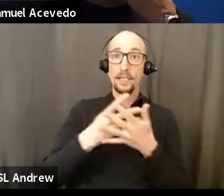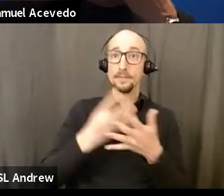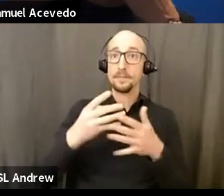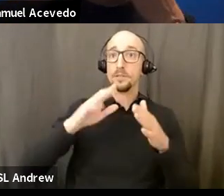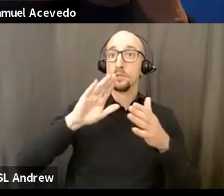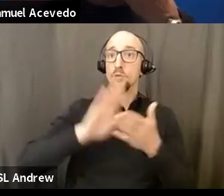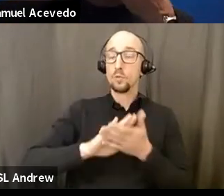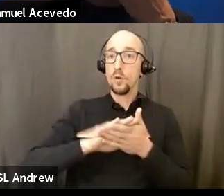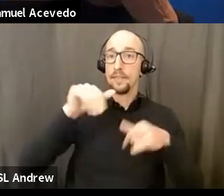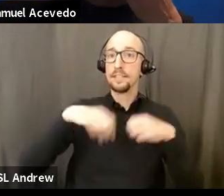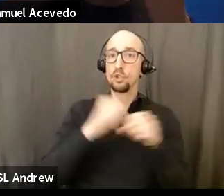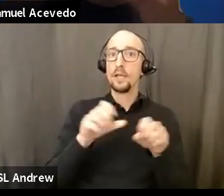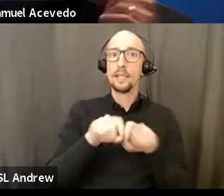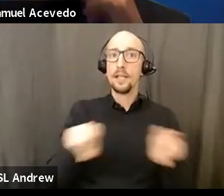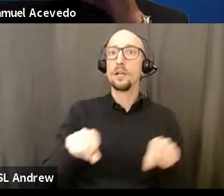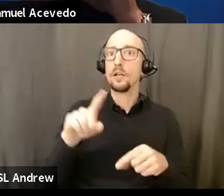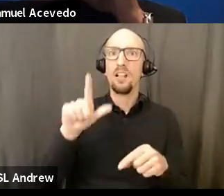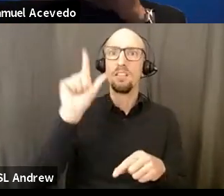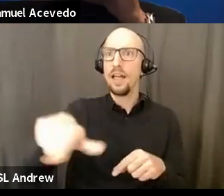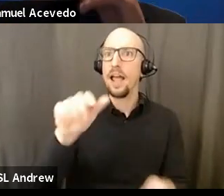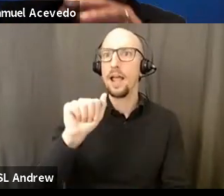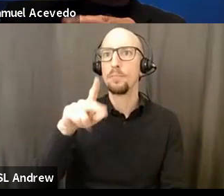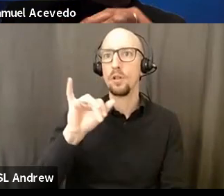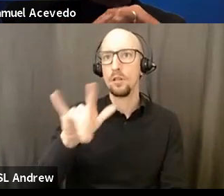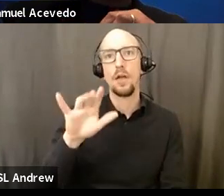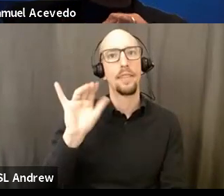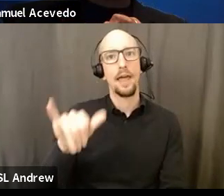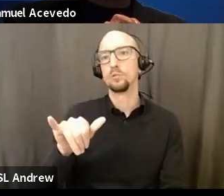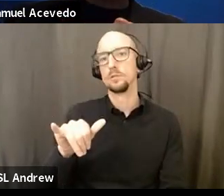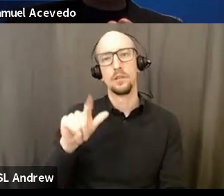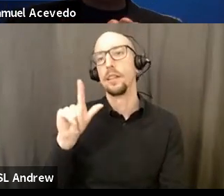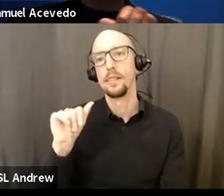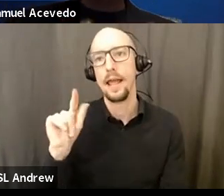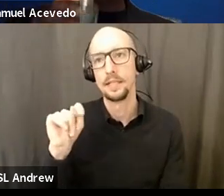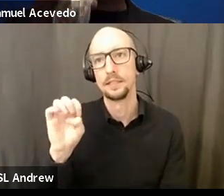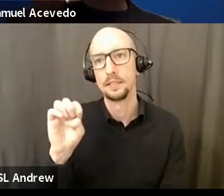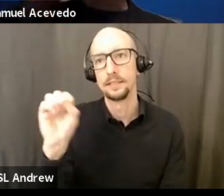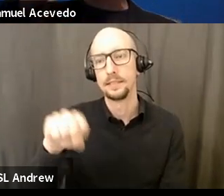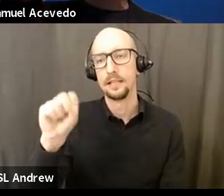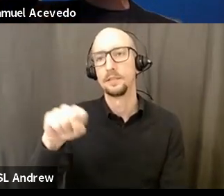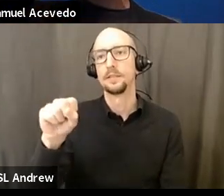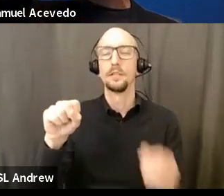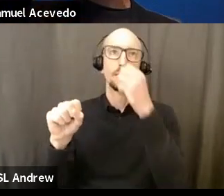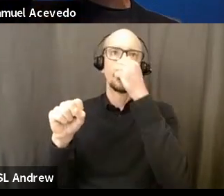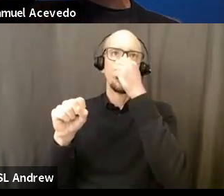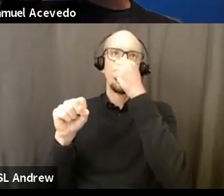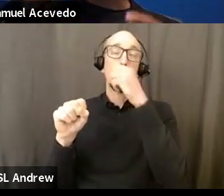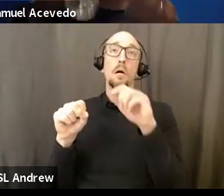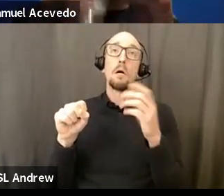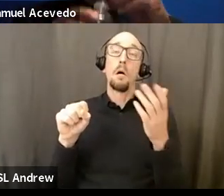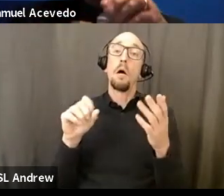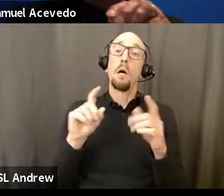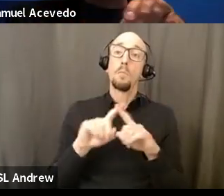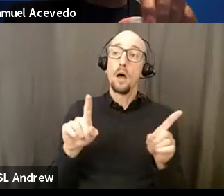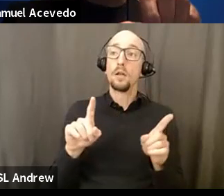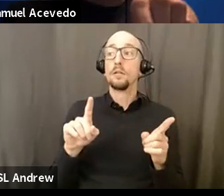to make plans about this, that, and the other. Right, but I think it at the very least leaves open the possibility that if there